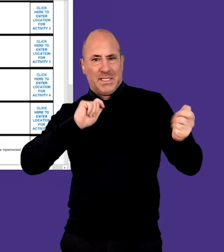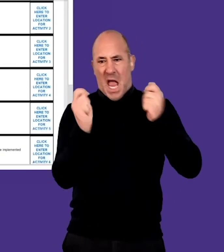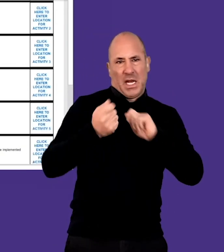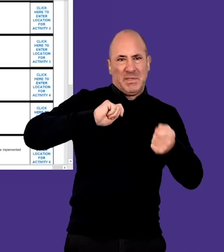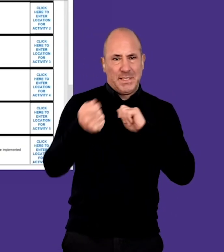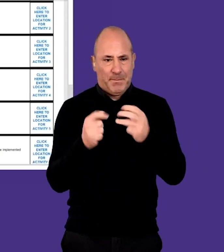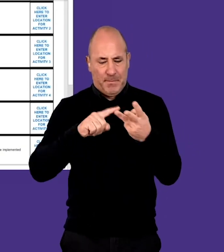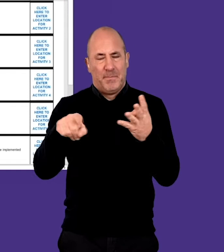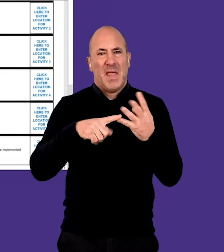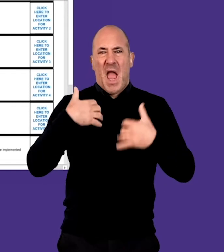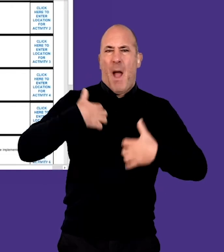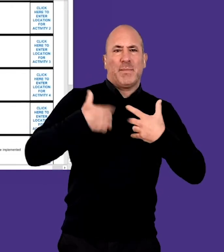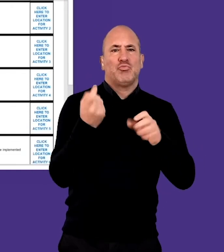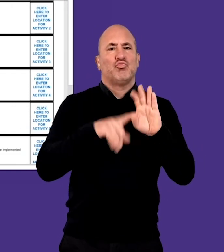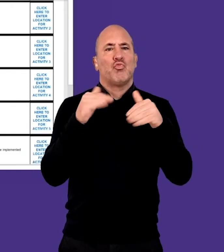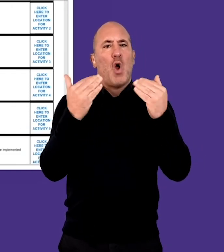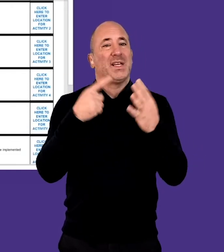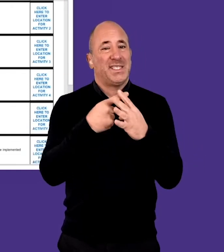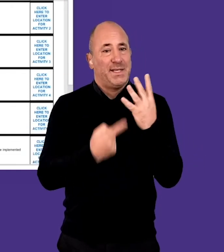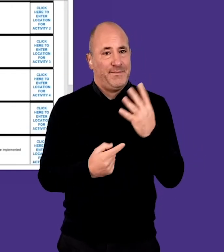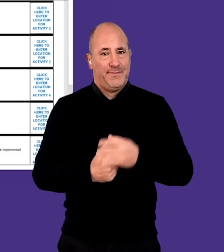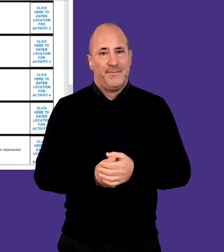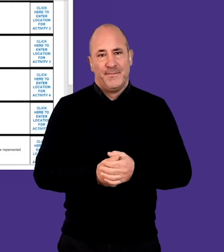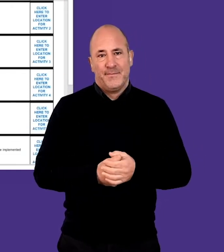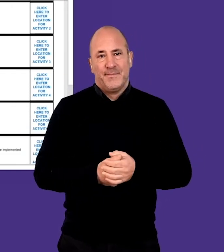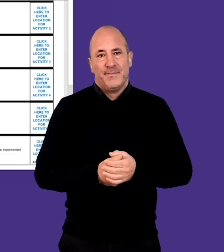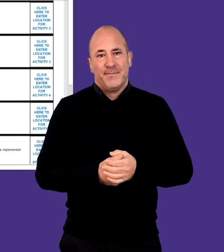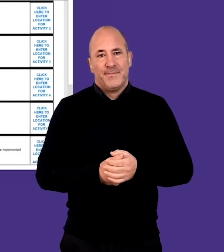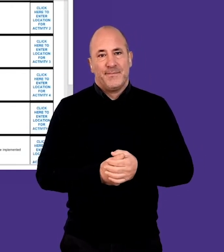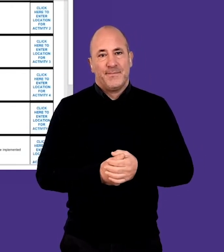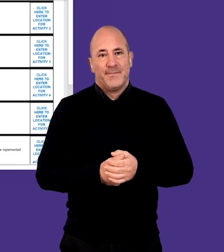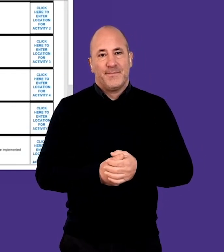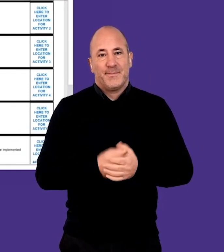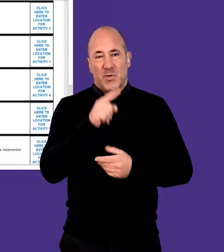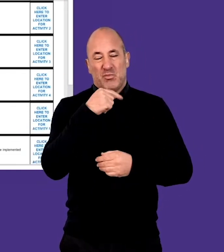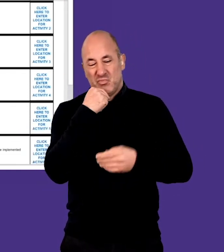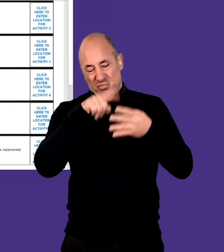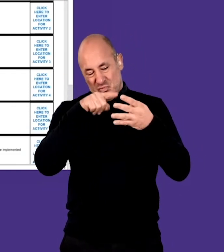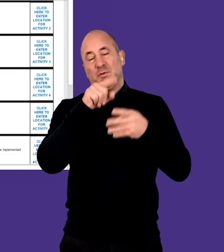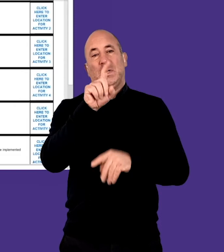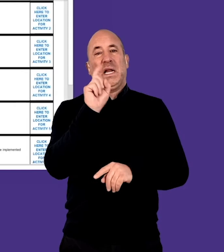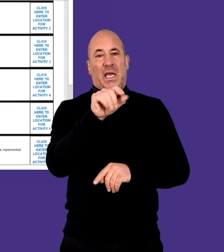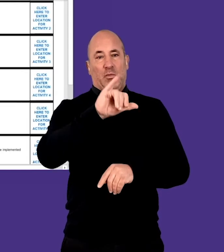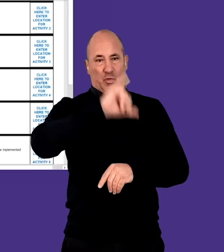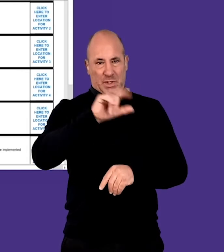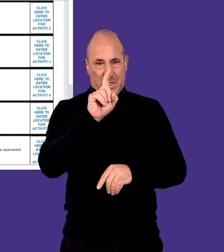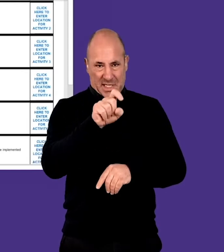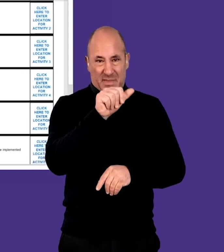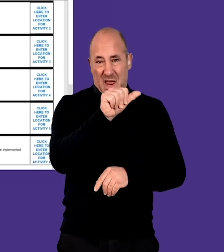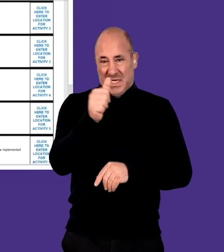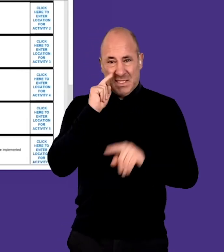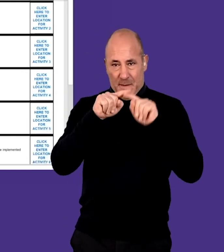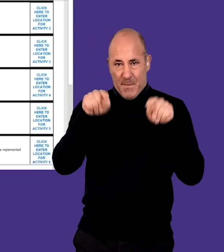environmental responsibility, dynamism, or ambition and quality. Once you've